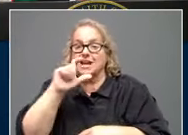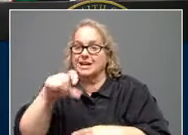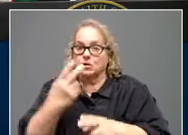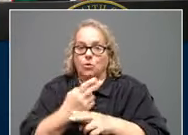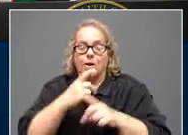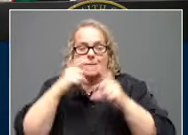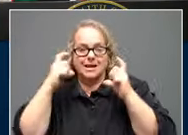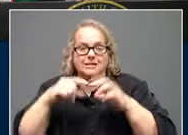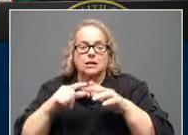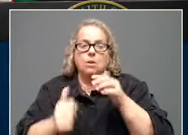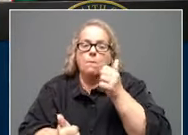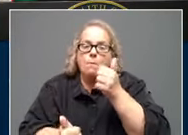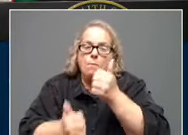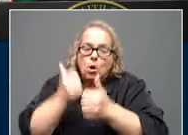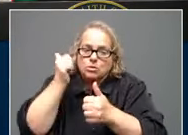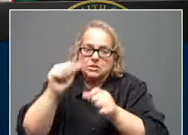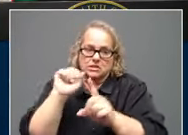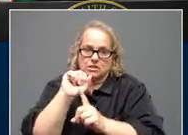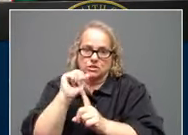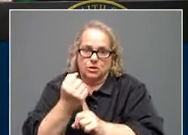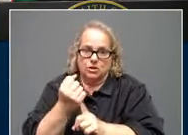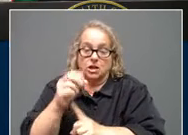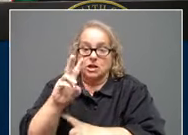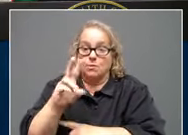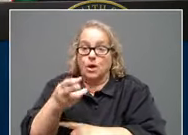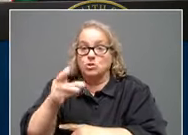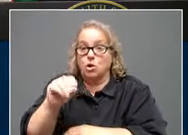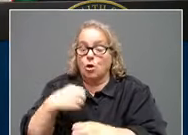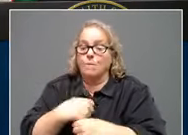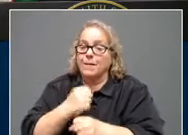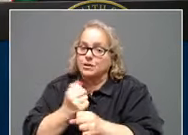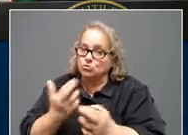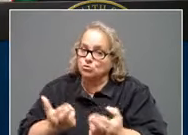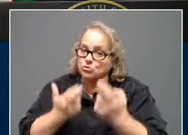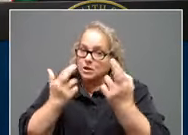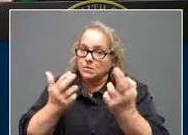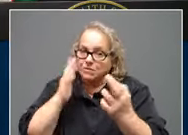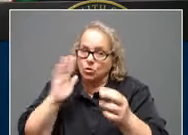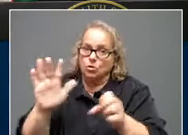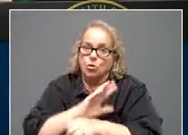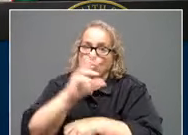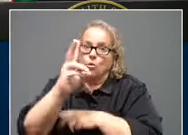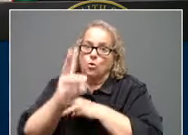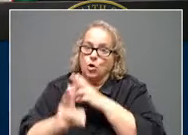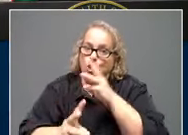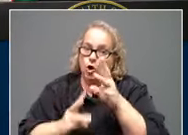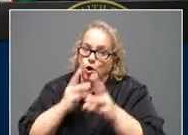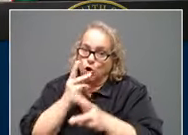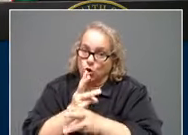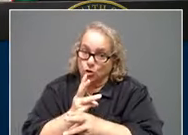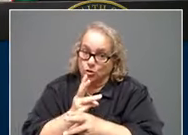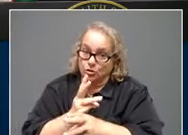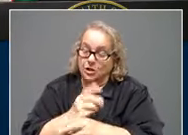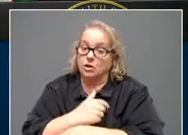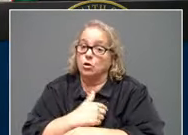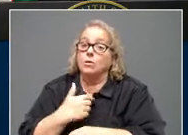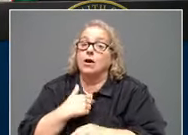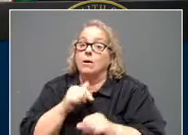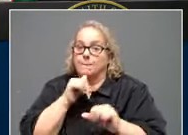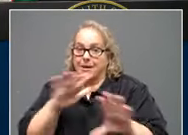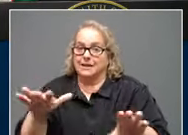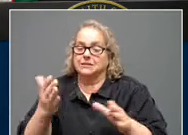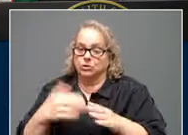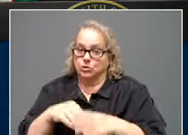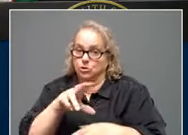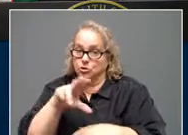most situations. WHO makes recommendations for the entire world. And we're blessed in the United States, whether